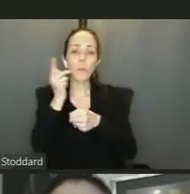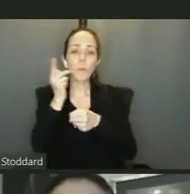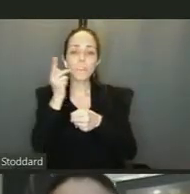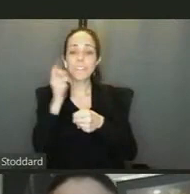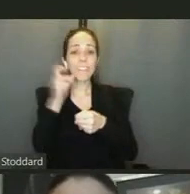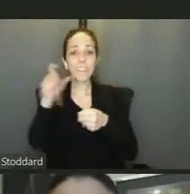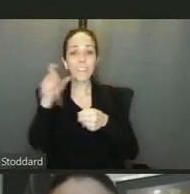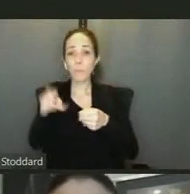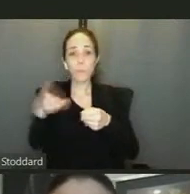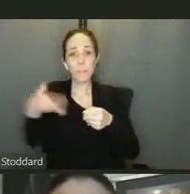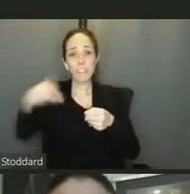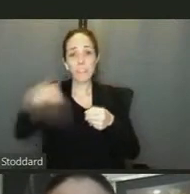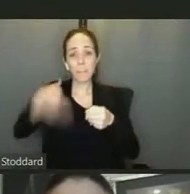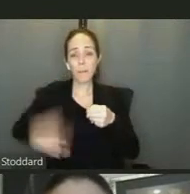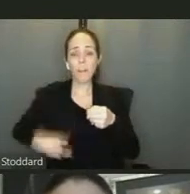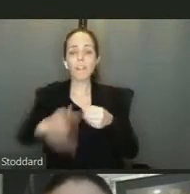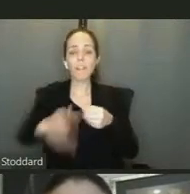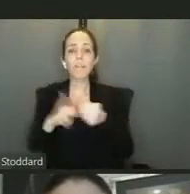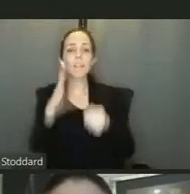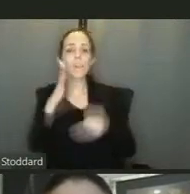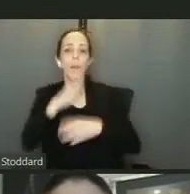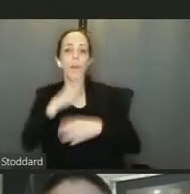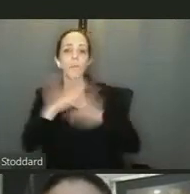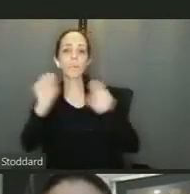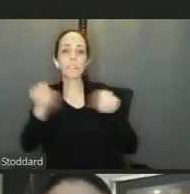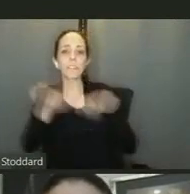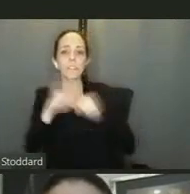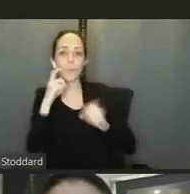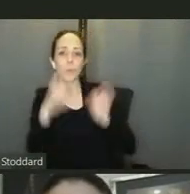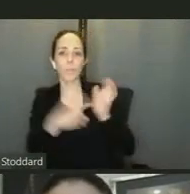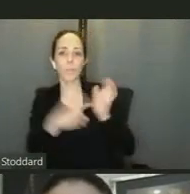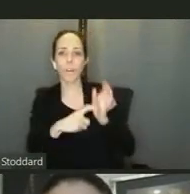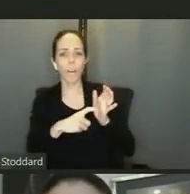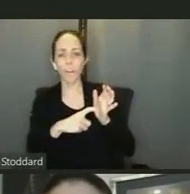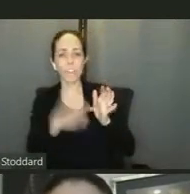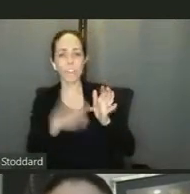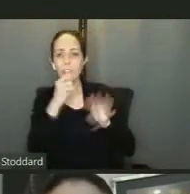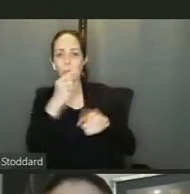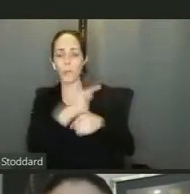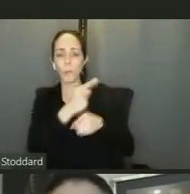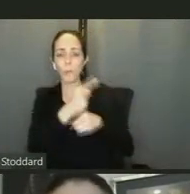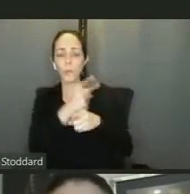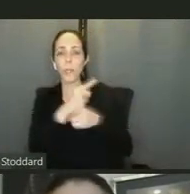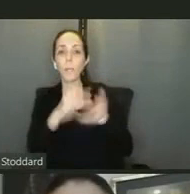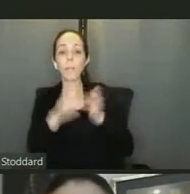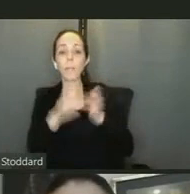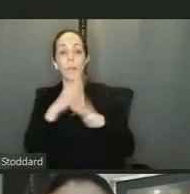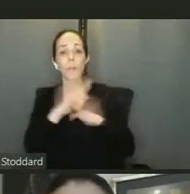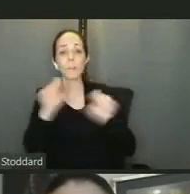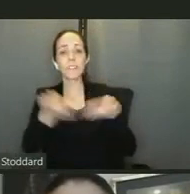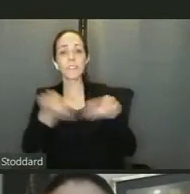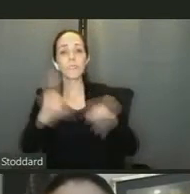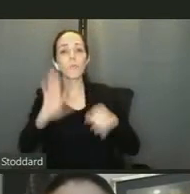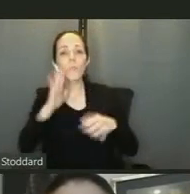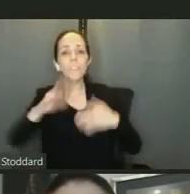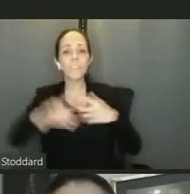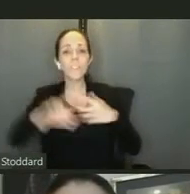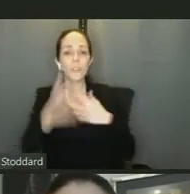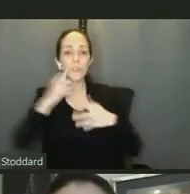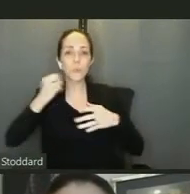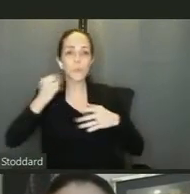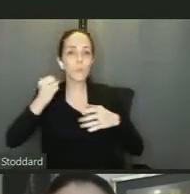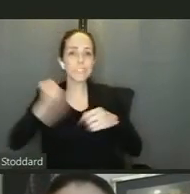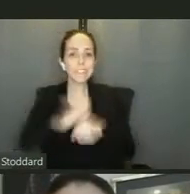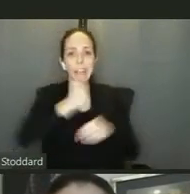fight it off. And so your immune cells, as you see, develops antibodies and starts to attack those spikes. Now, the spikes aren't the virus